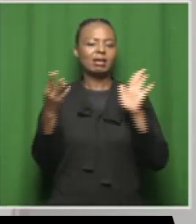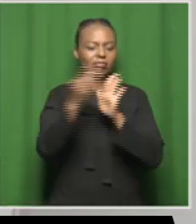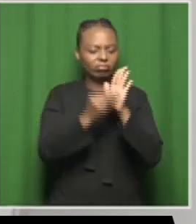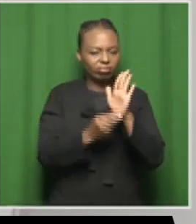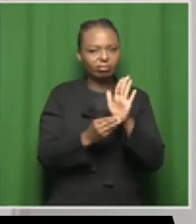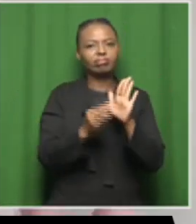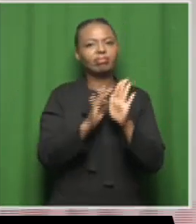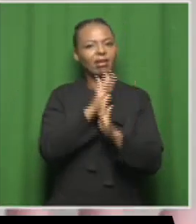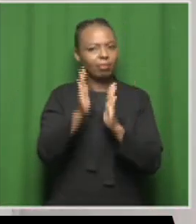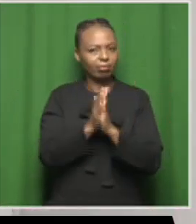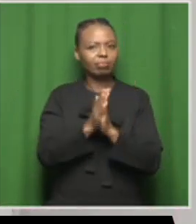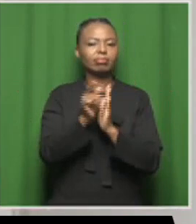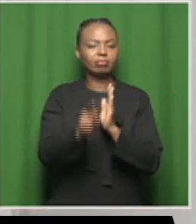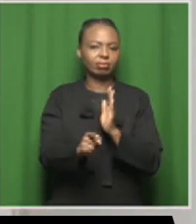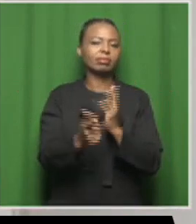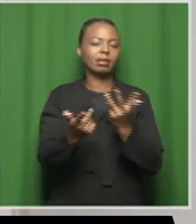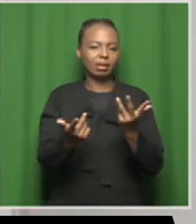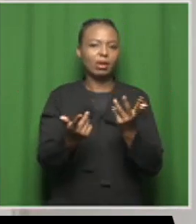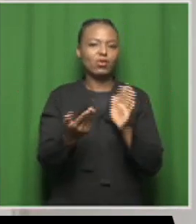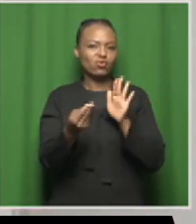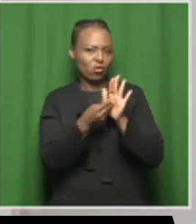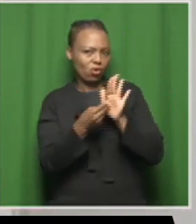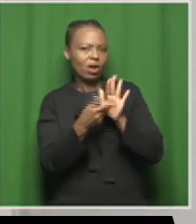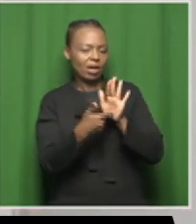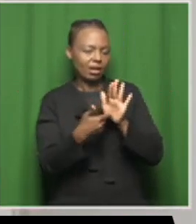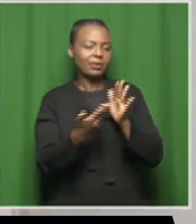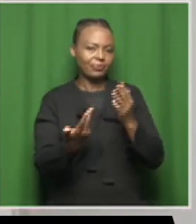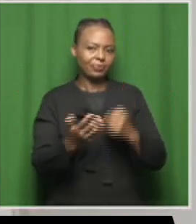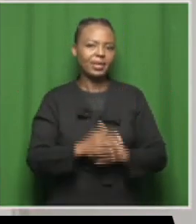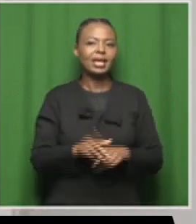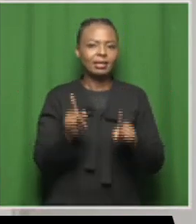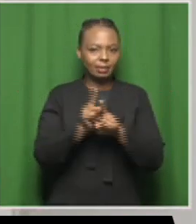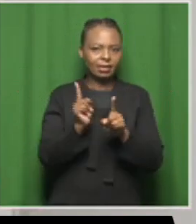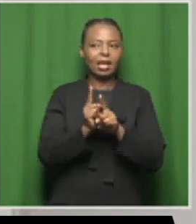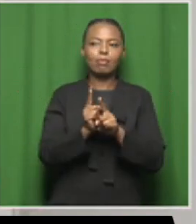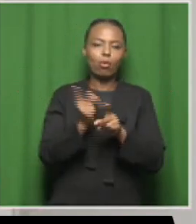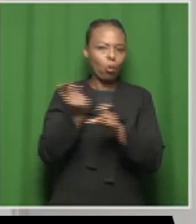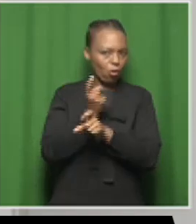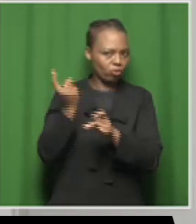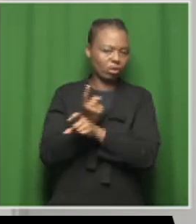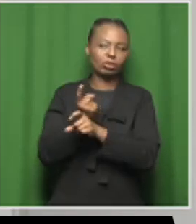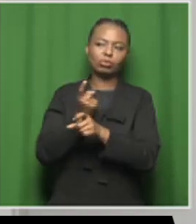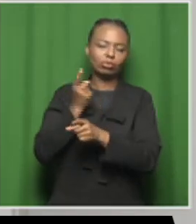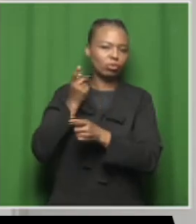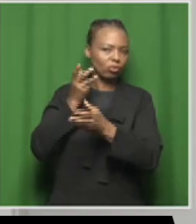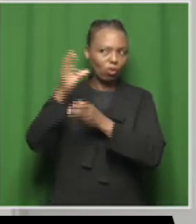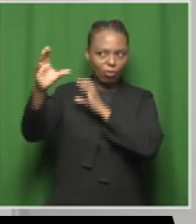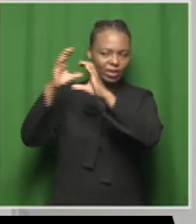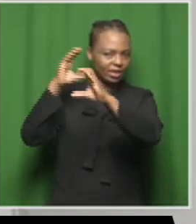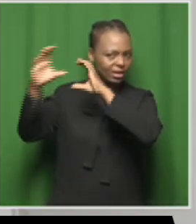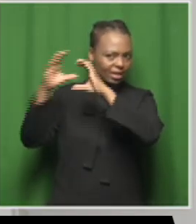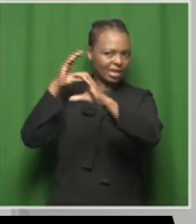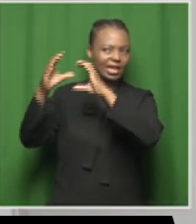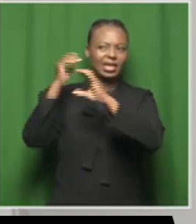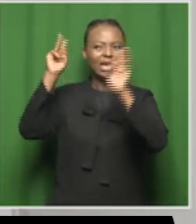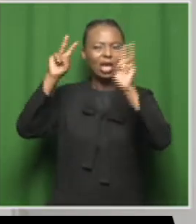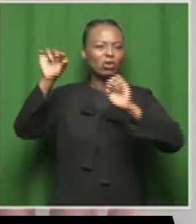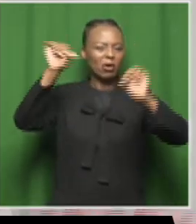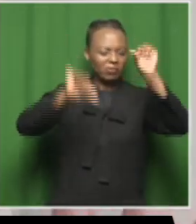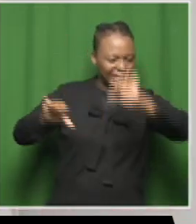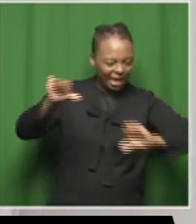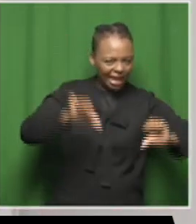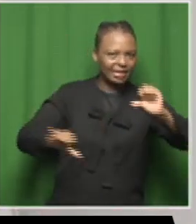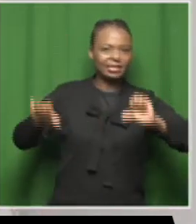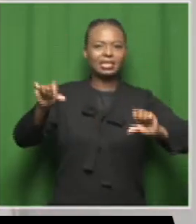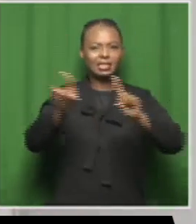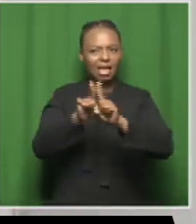CRISP websites, and we are engaging on communicating in a very scientific, factual way about